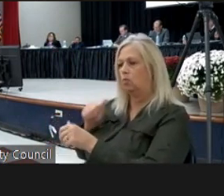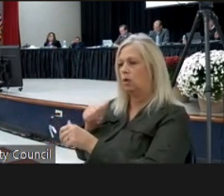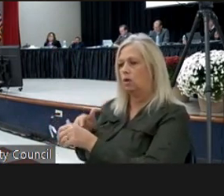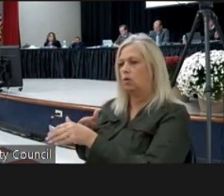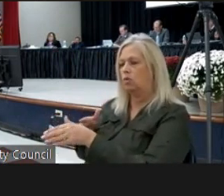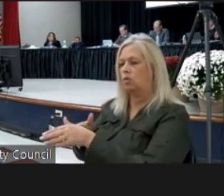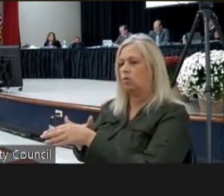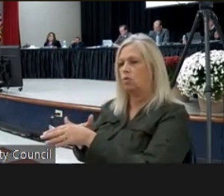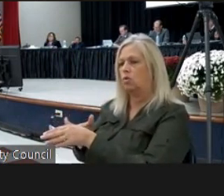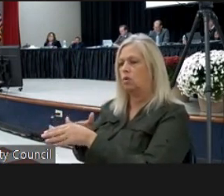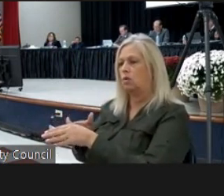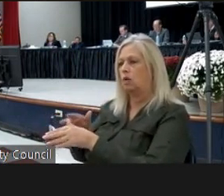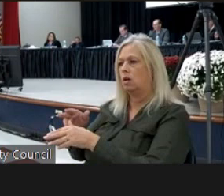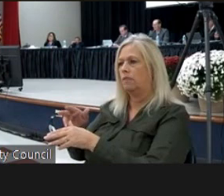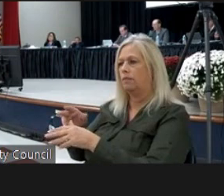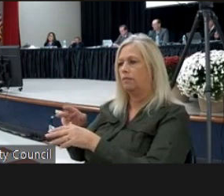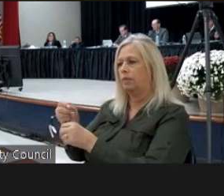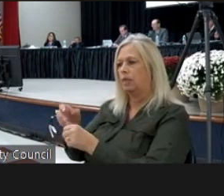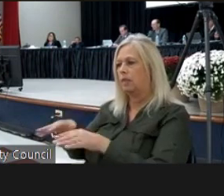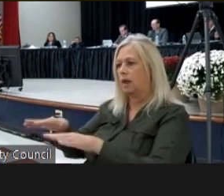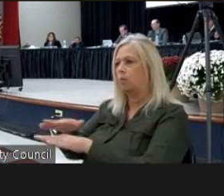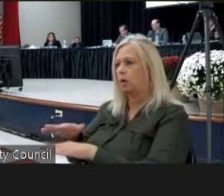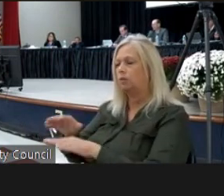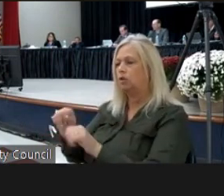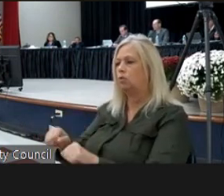an ADU on top of